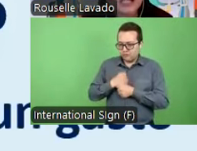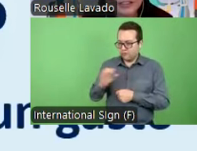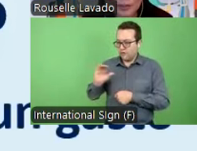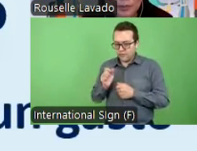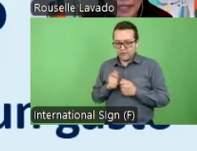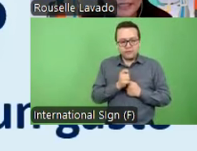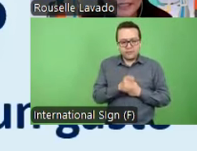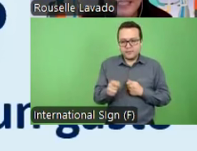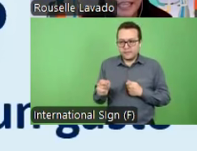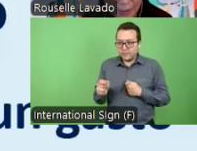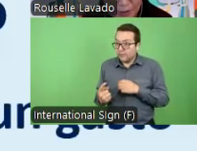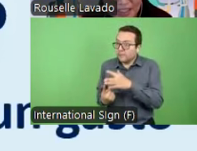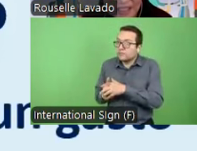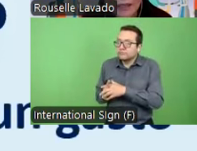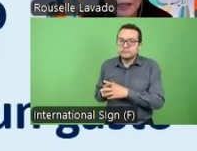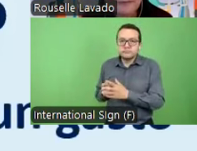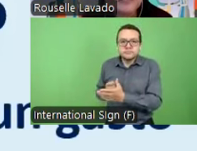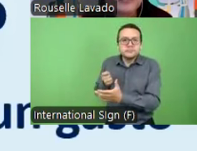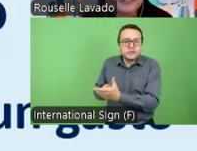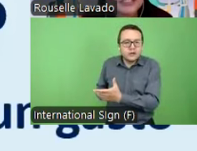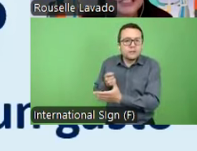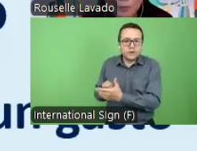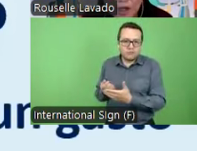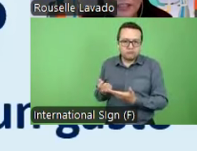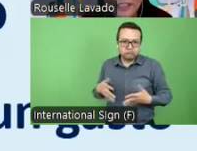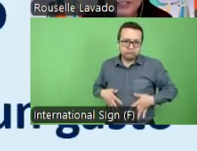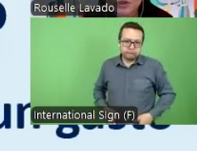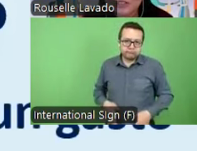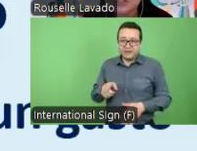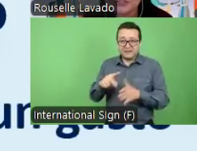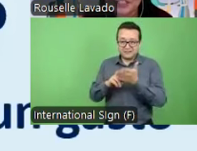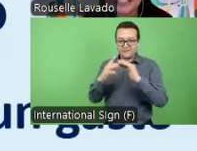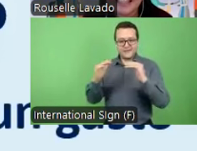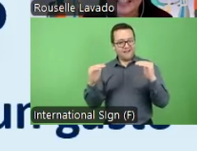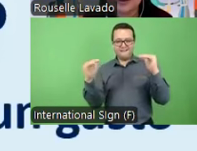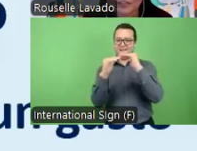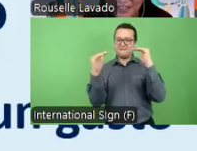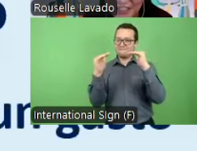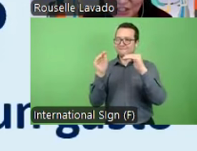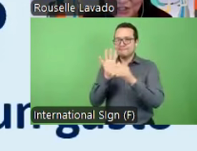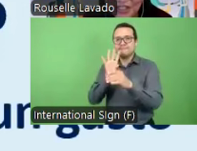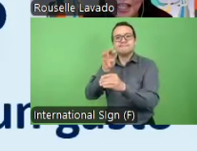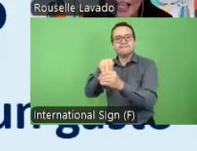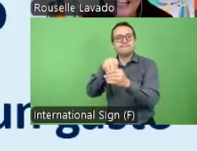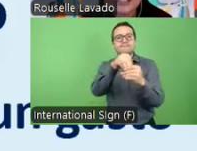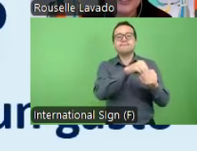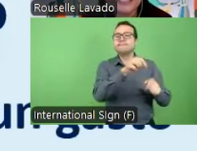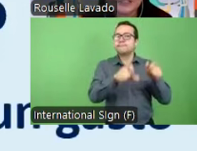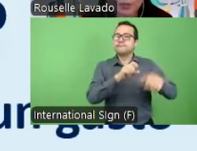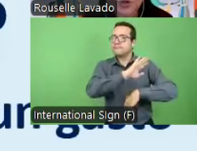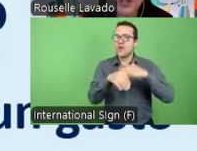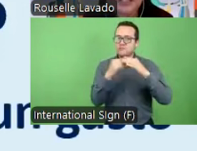only undermines equity, but reverses progress towards universal health coverage. As